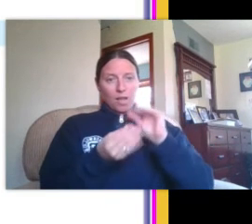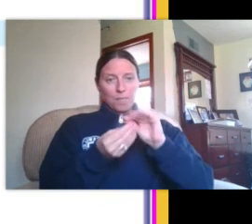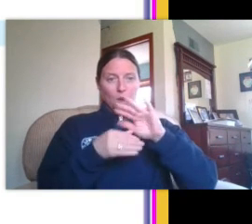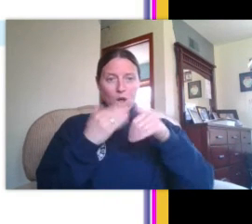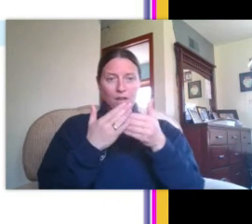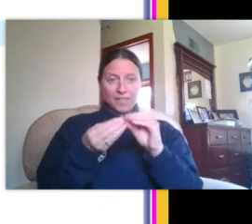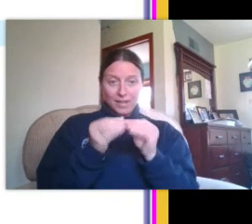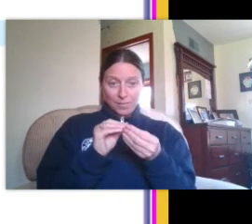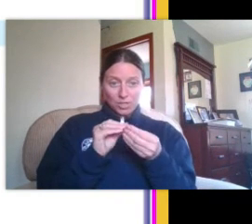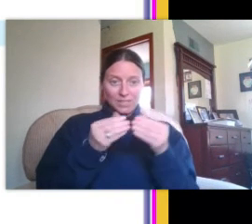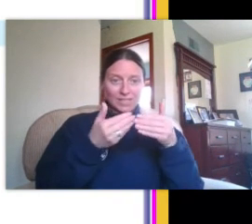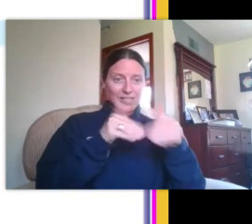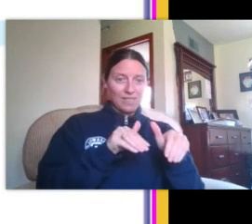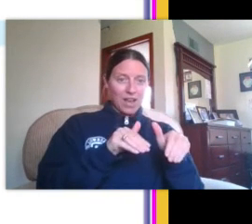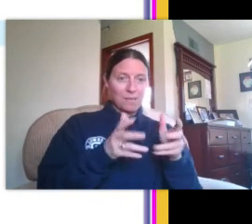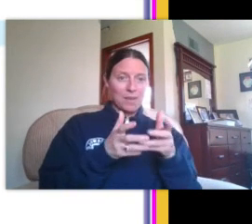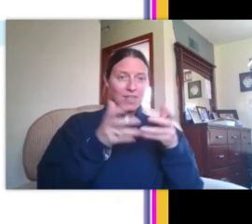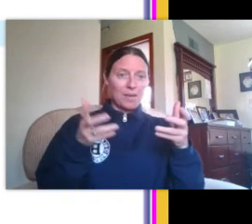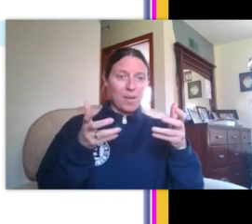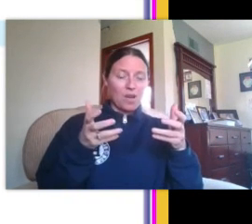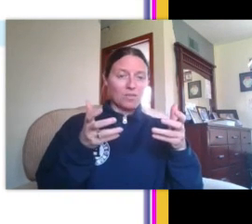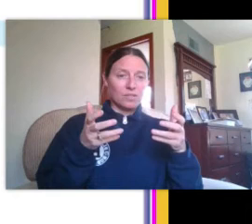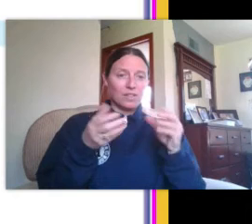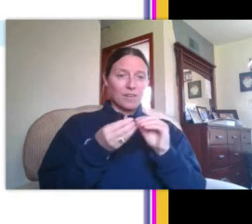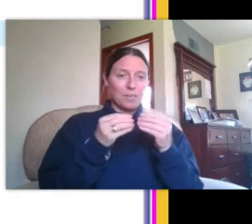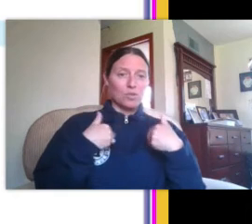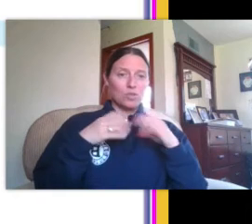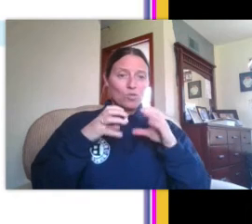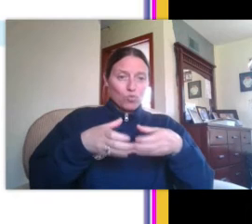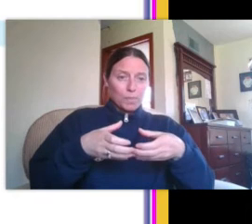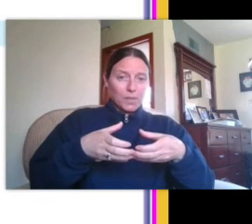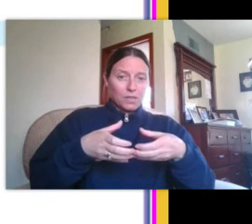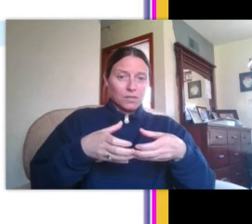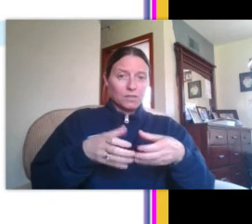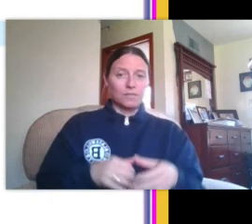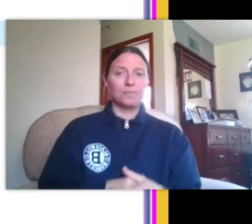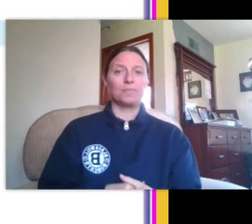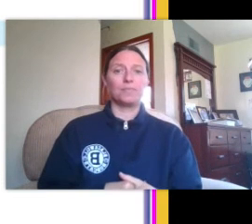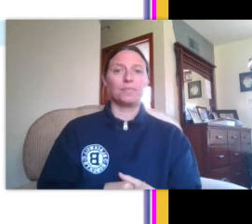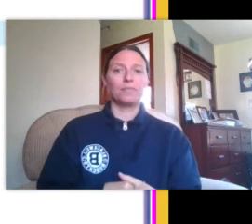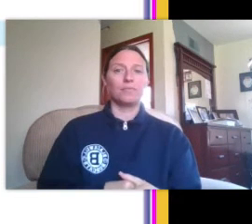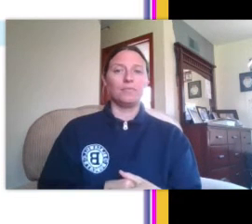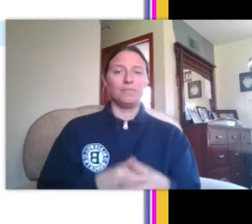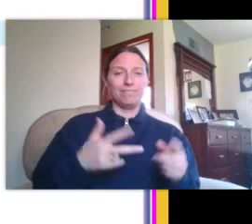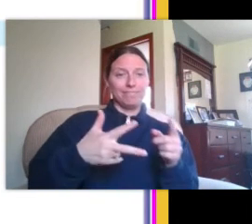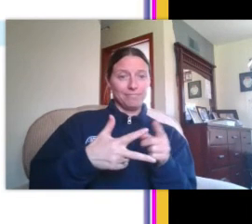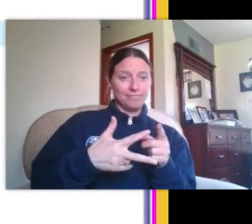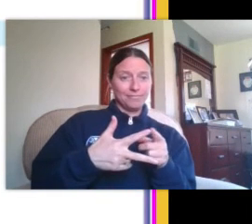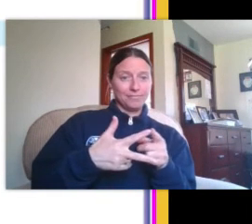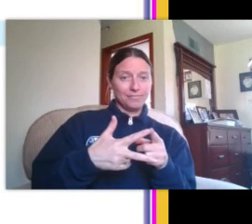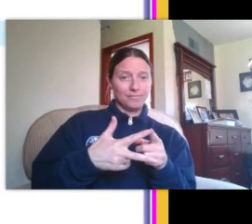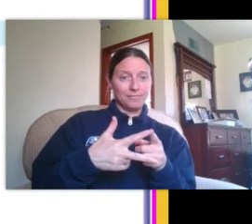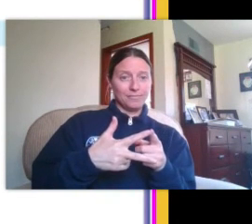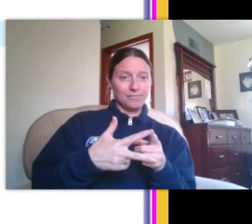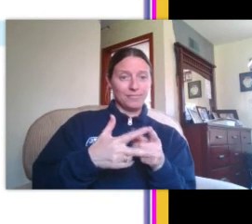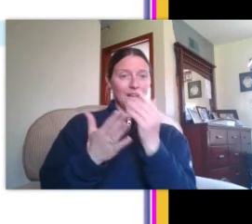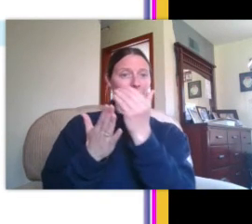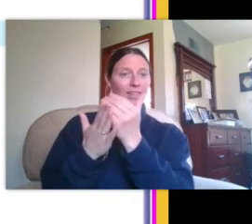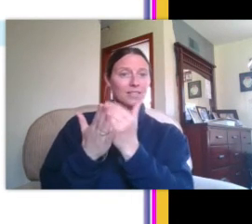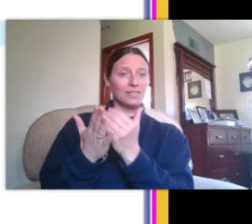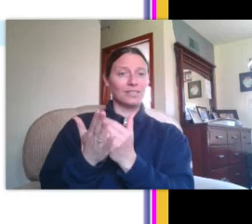points and divide by the amount of numbers that are in the set. For median, list